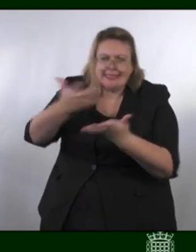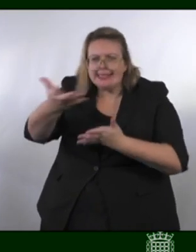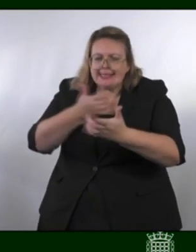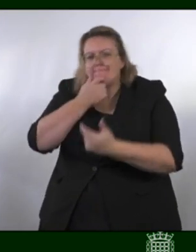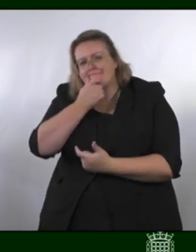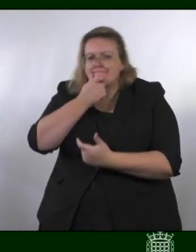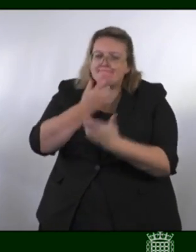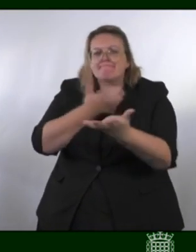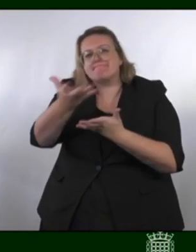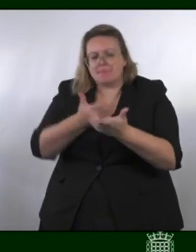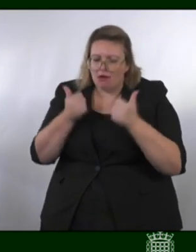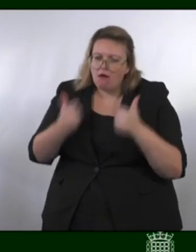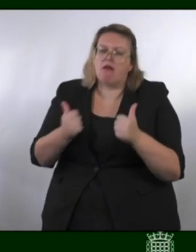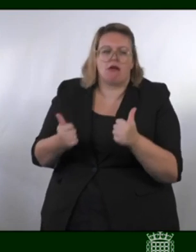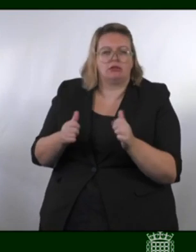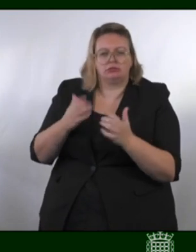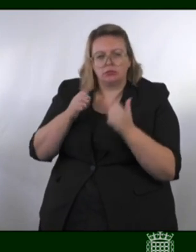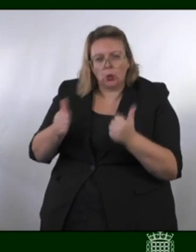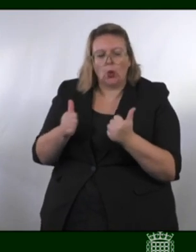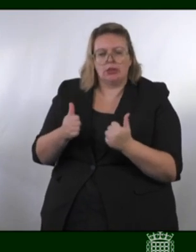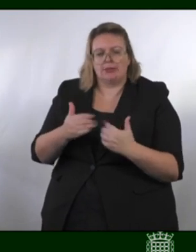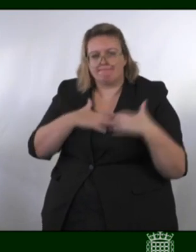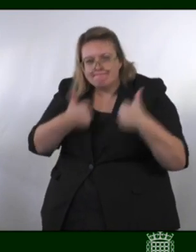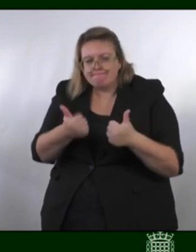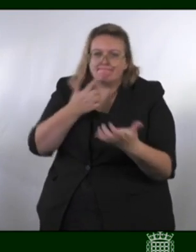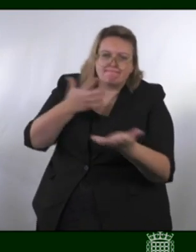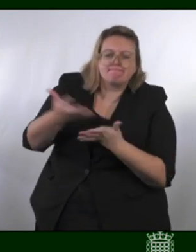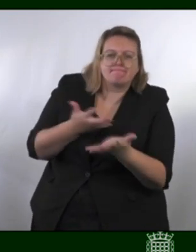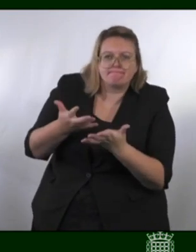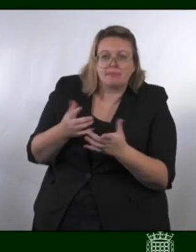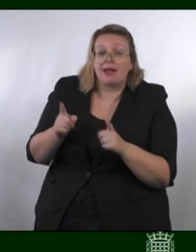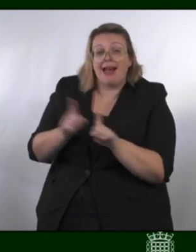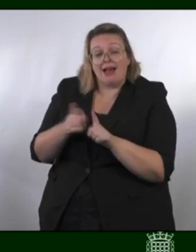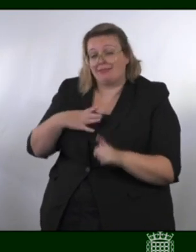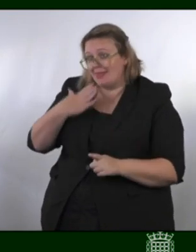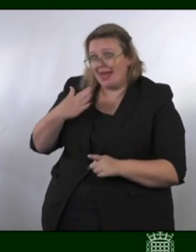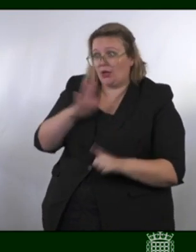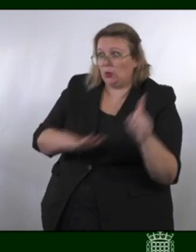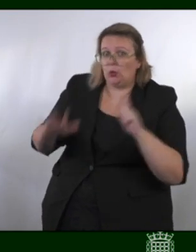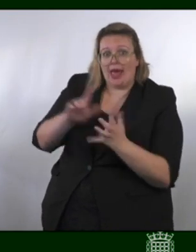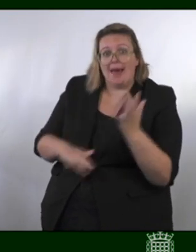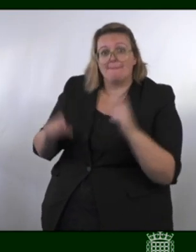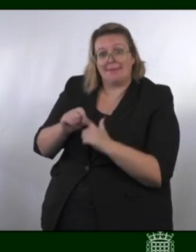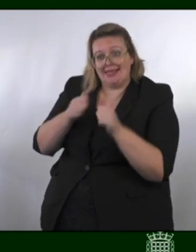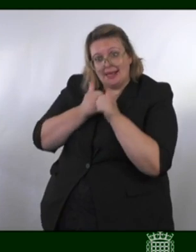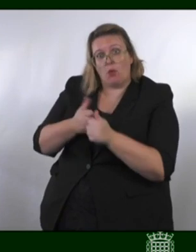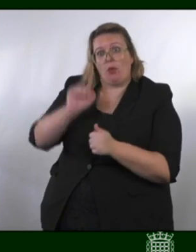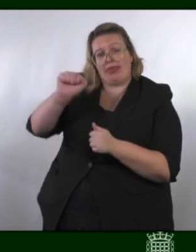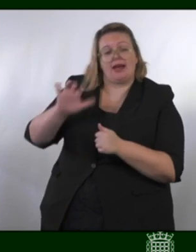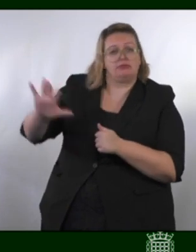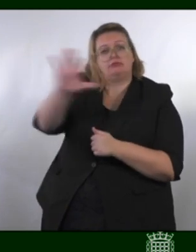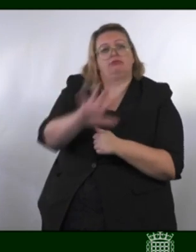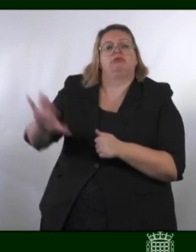these negotiations. And I would like to thank all honourable members representing constituencies in this region as